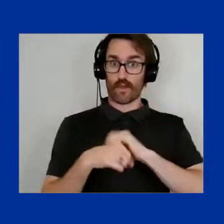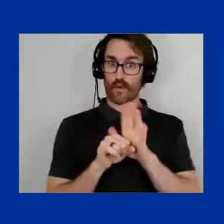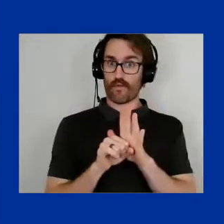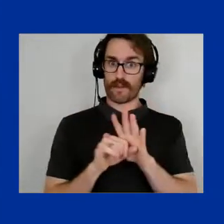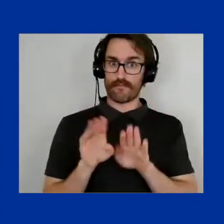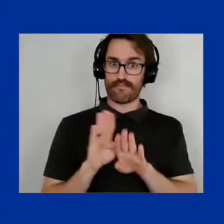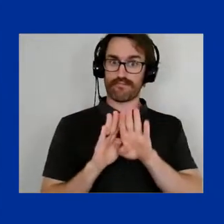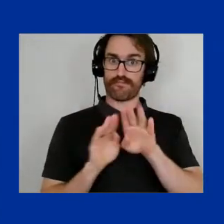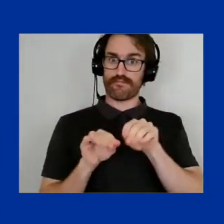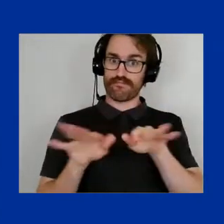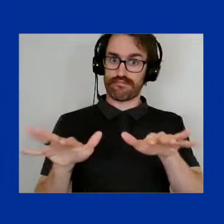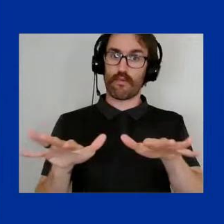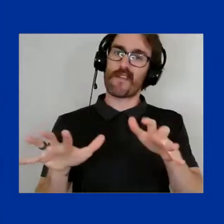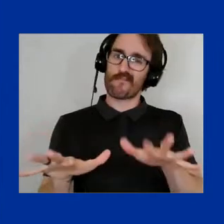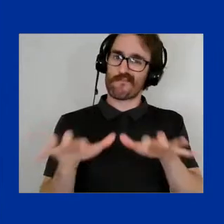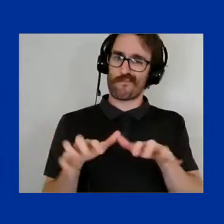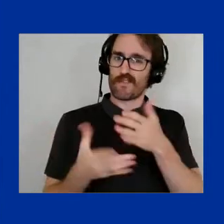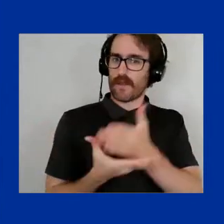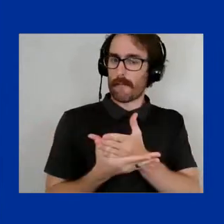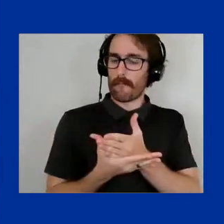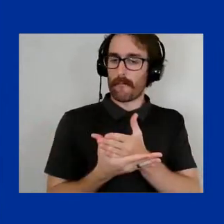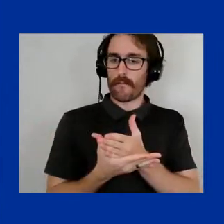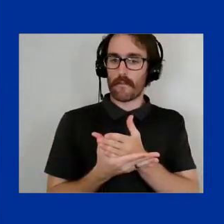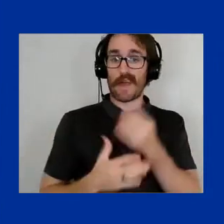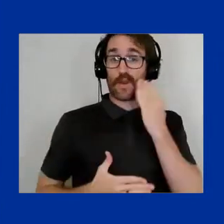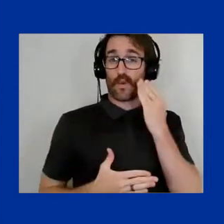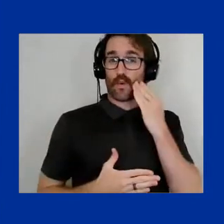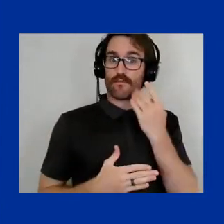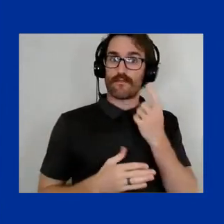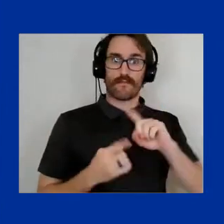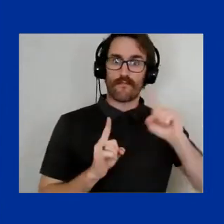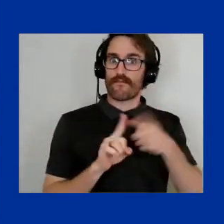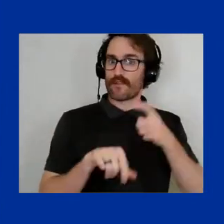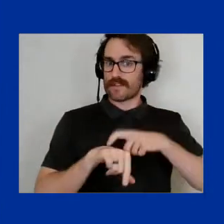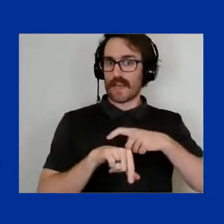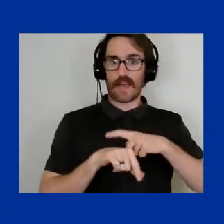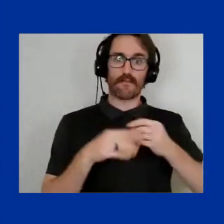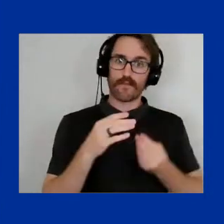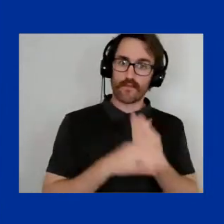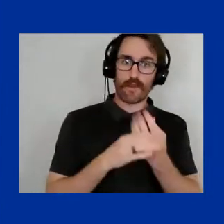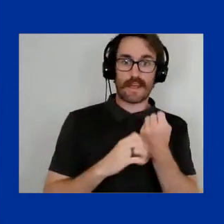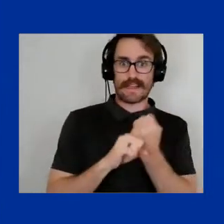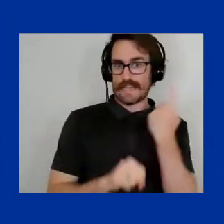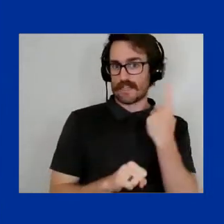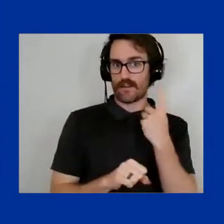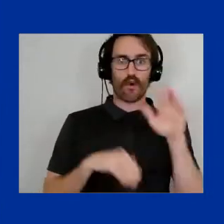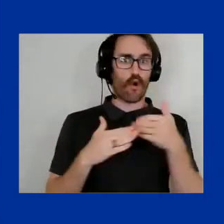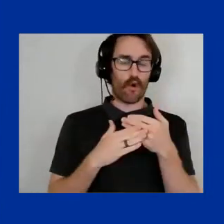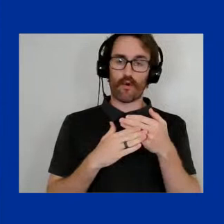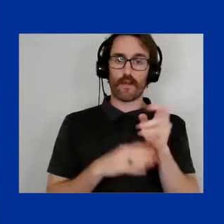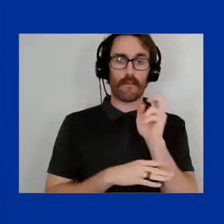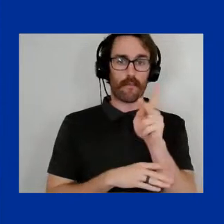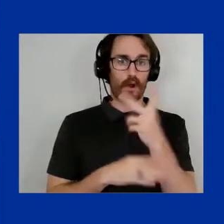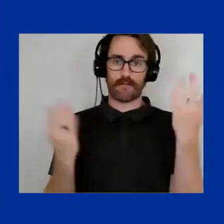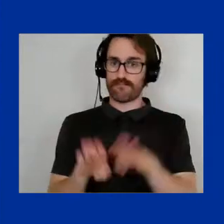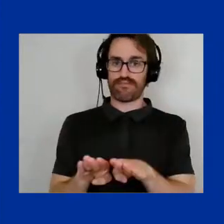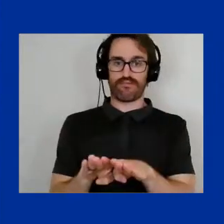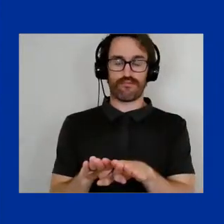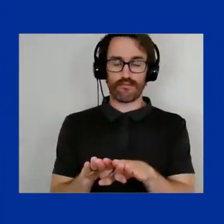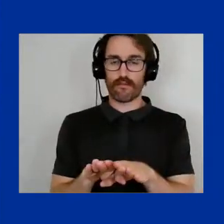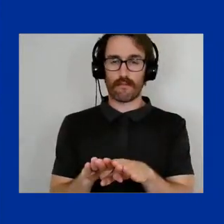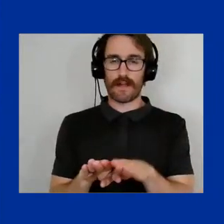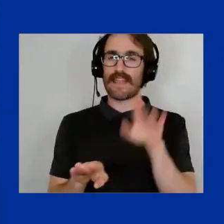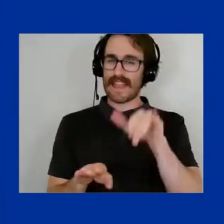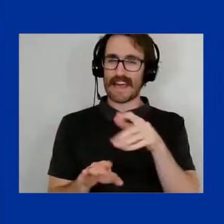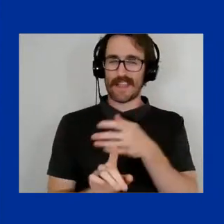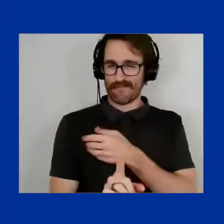spread. Yes, we had shut everything down the first time, and it had implications on what I've just described. So